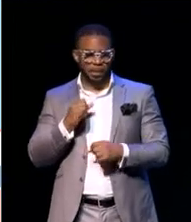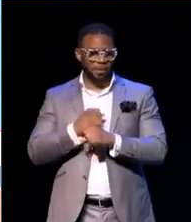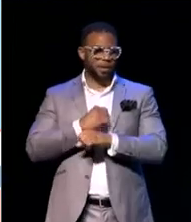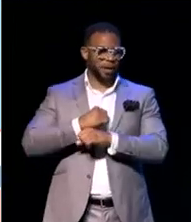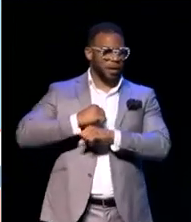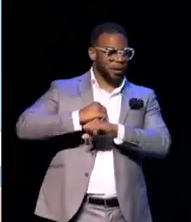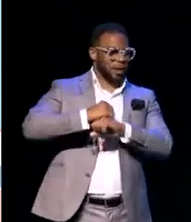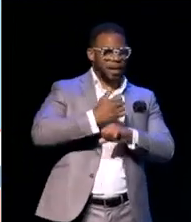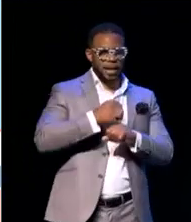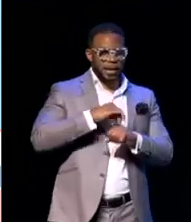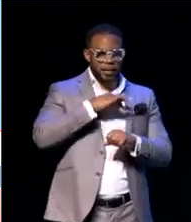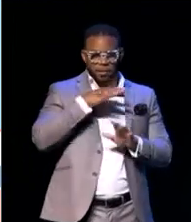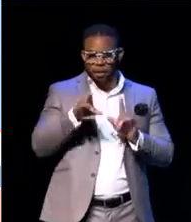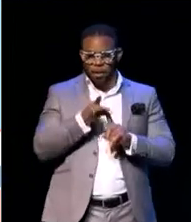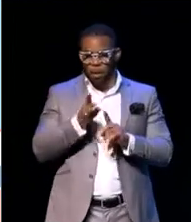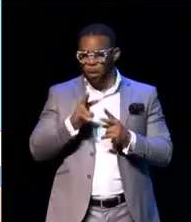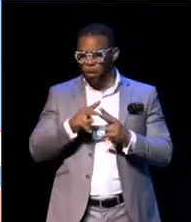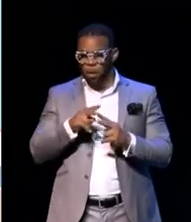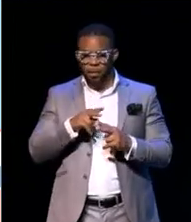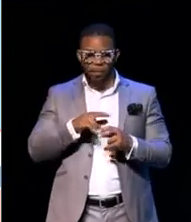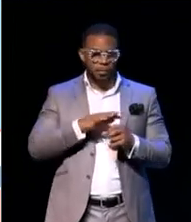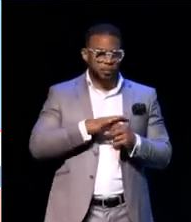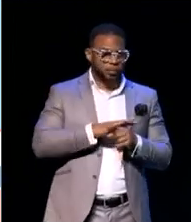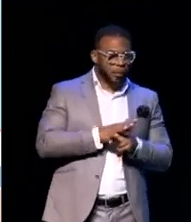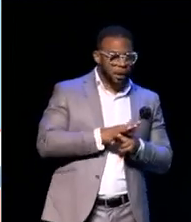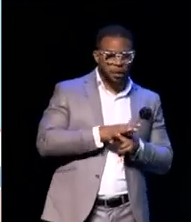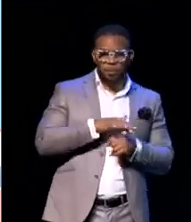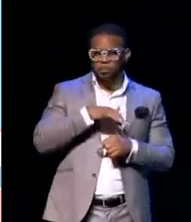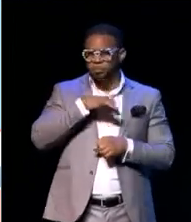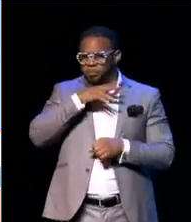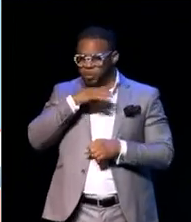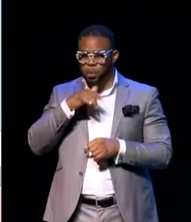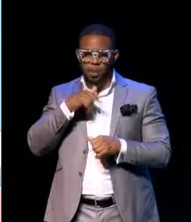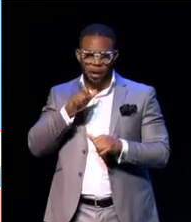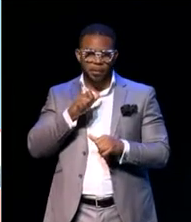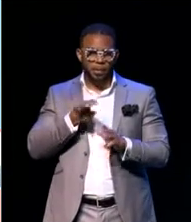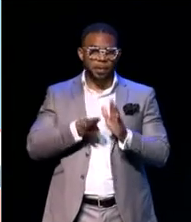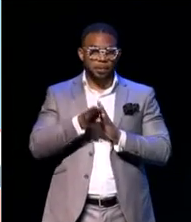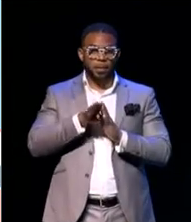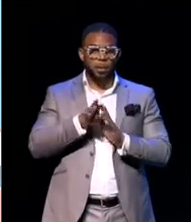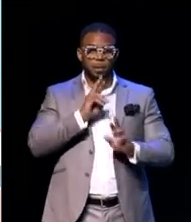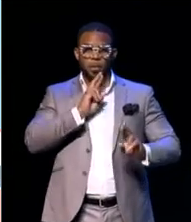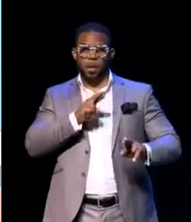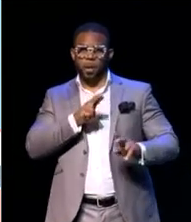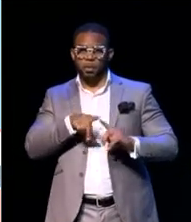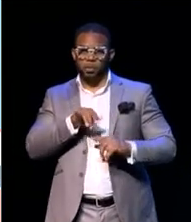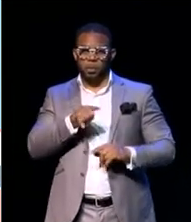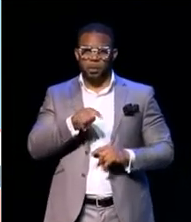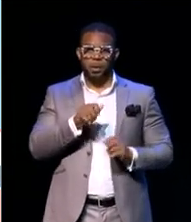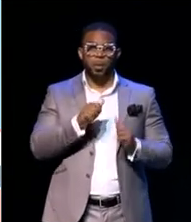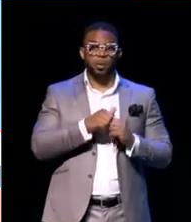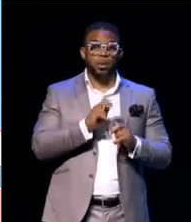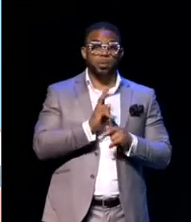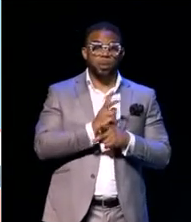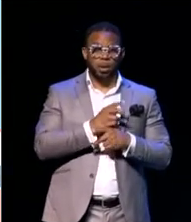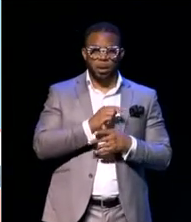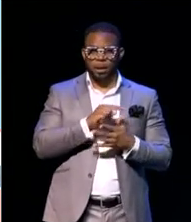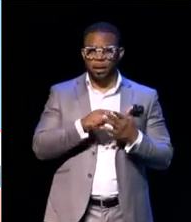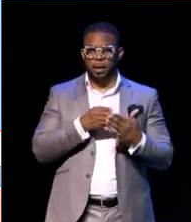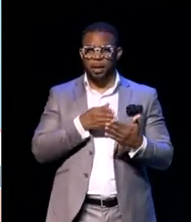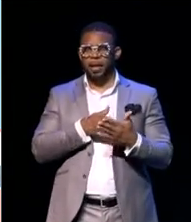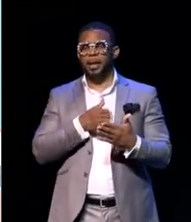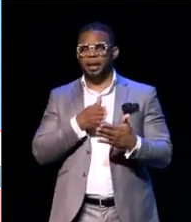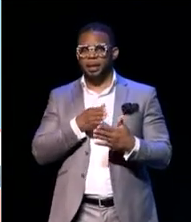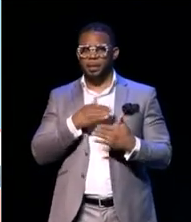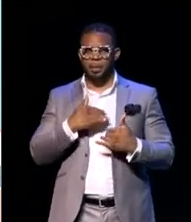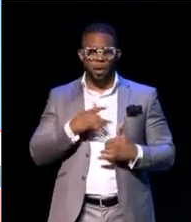fight off any infection. So whether it be a virus or a bacteria, whatever it is, we have to develop a response to it with the production of these